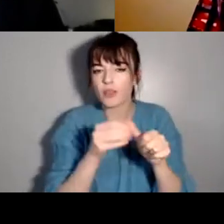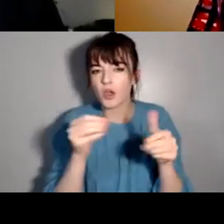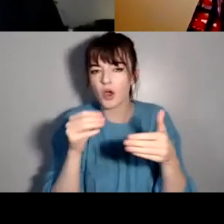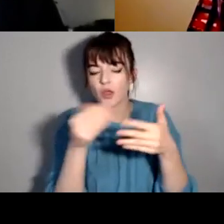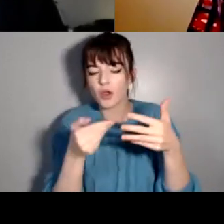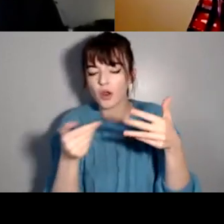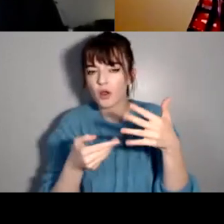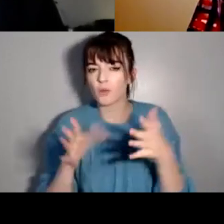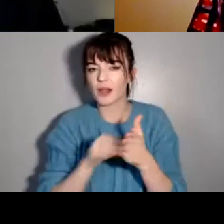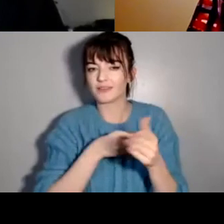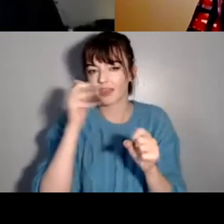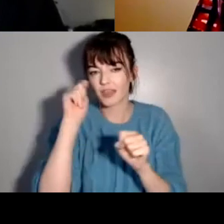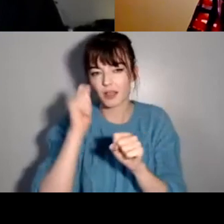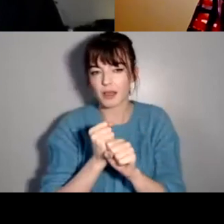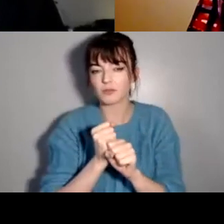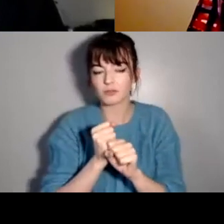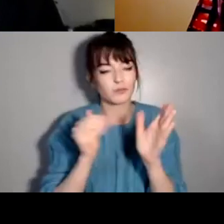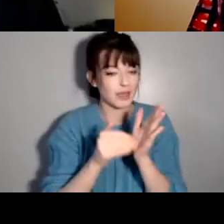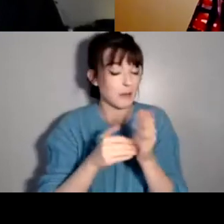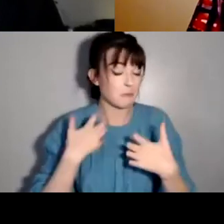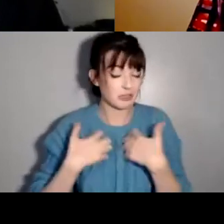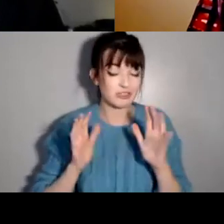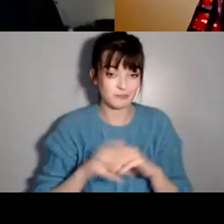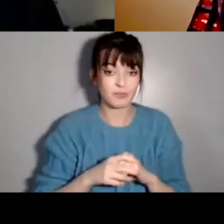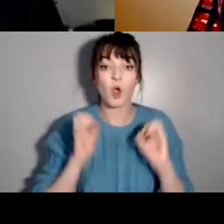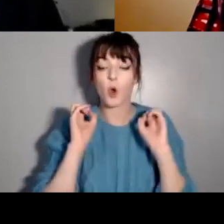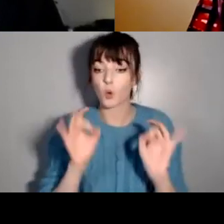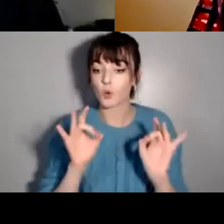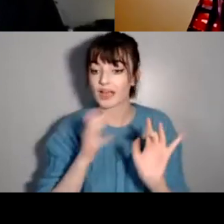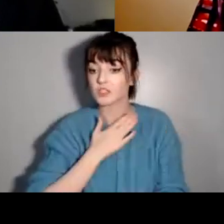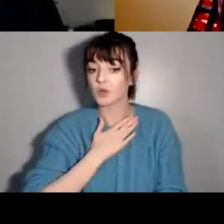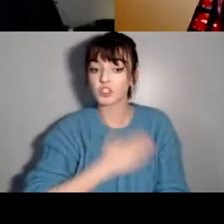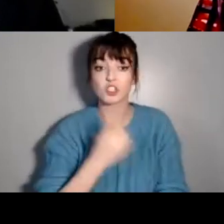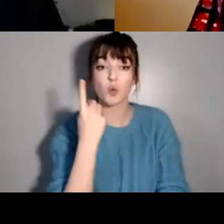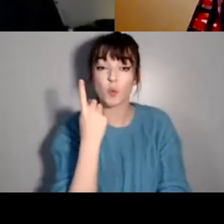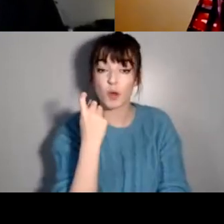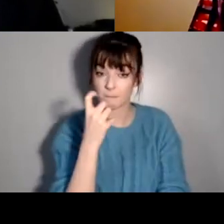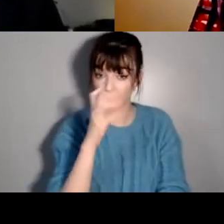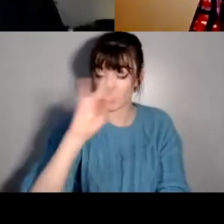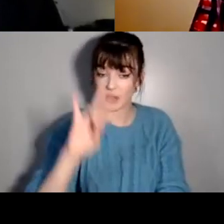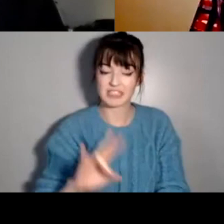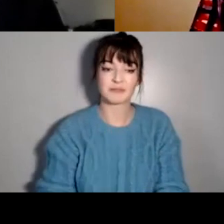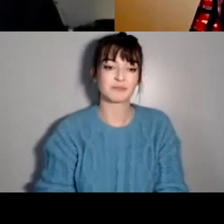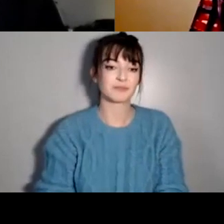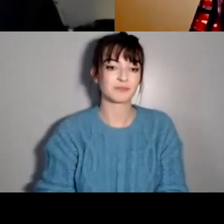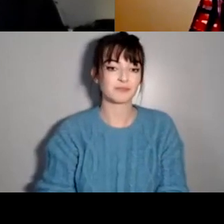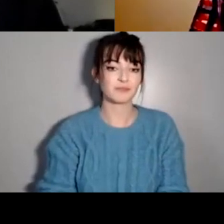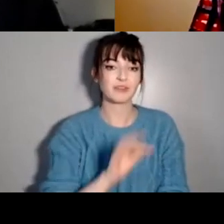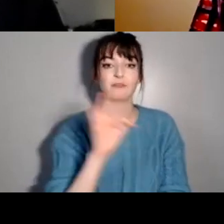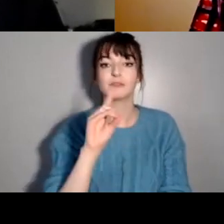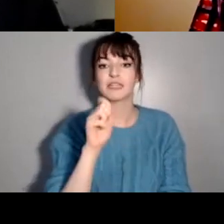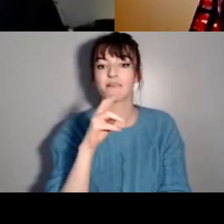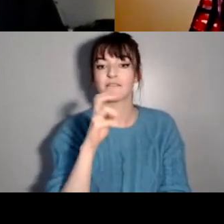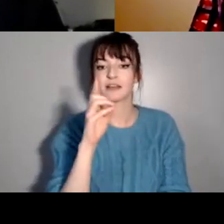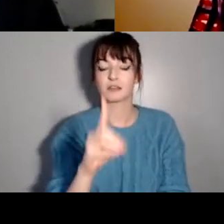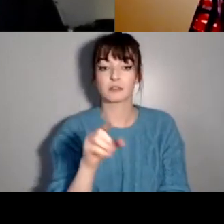have to consider. So yeah, very interesting. Okay, I'll just do one last question. So from David,